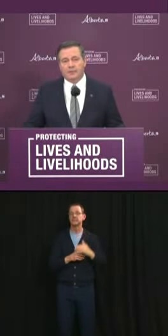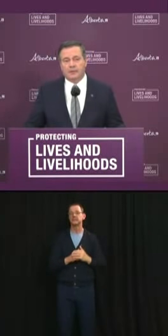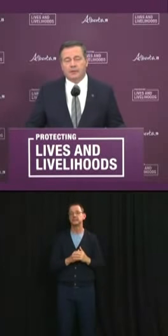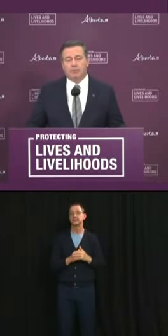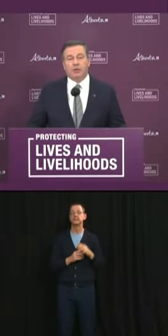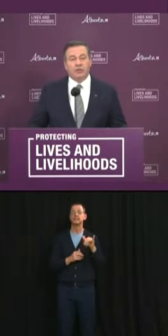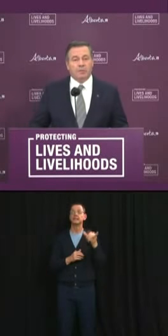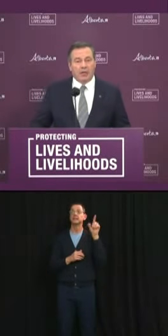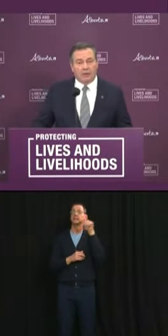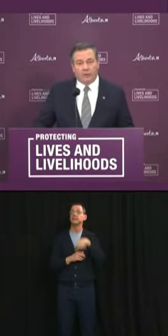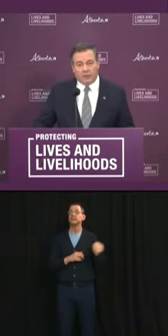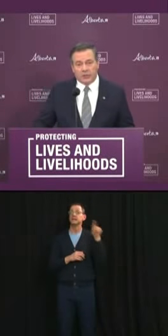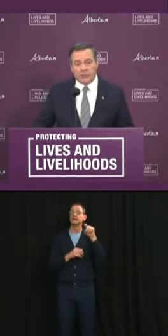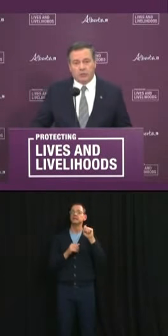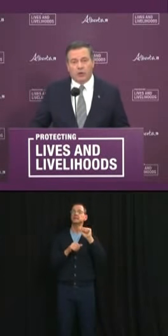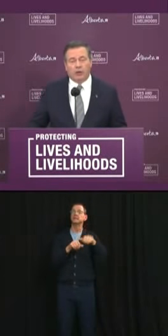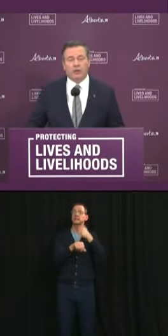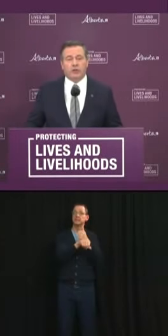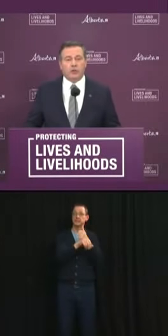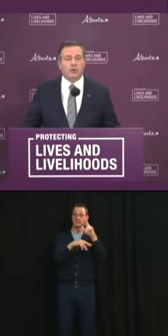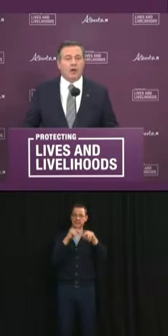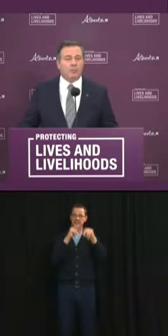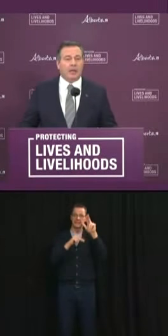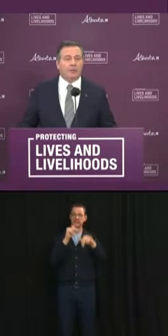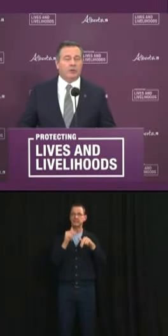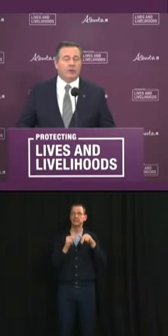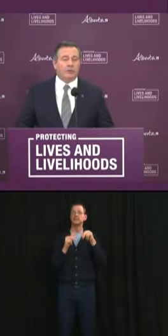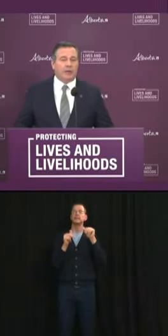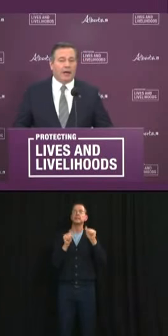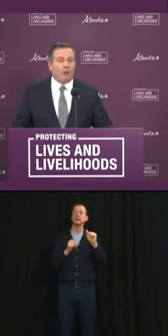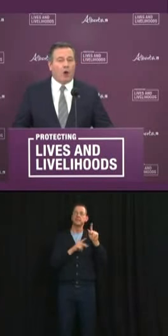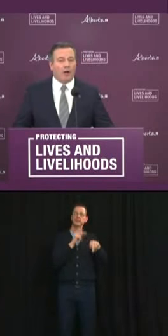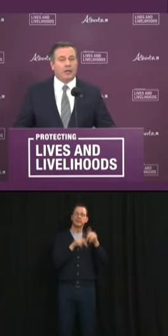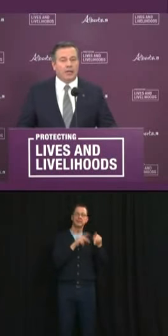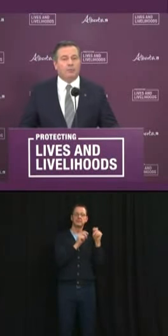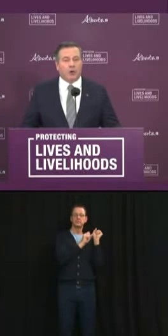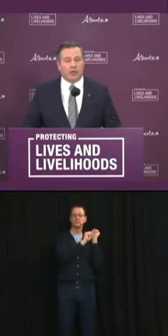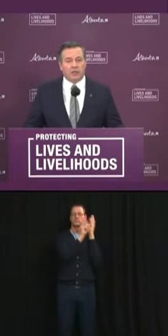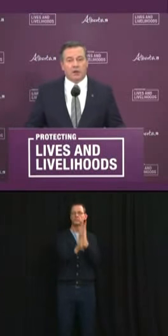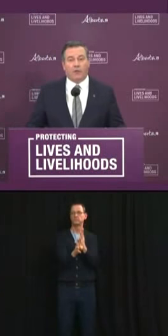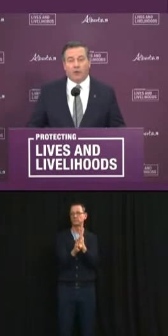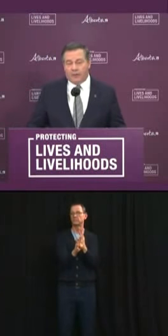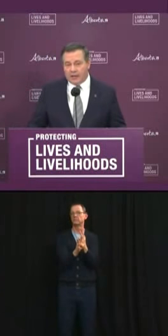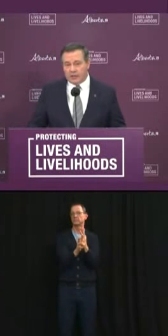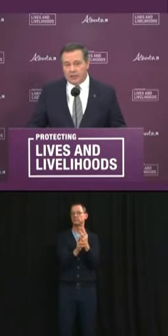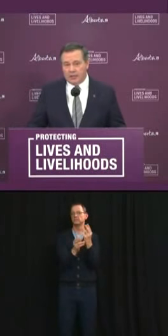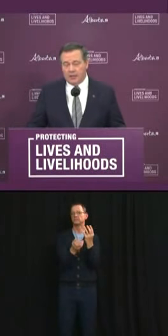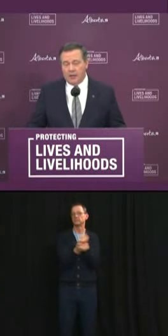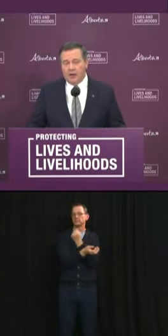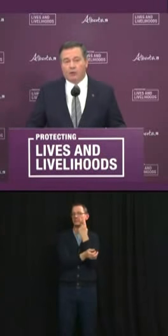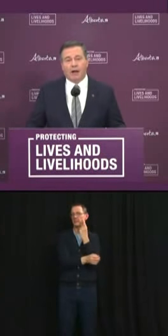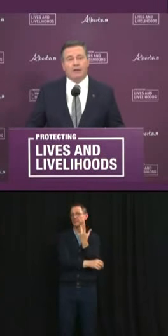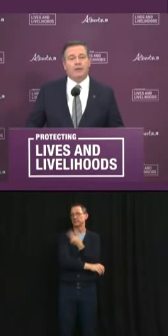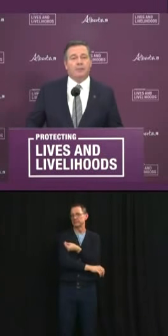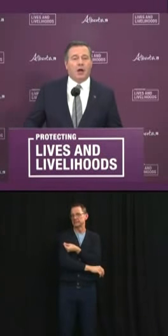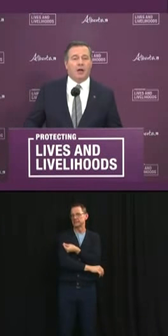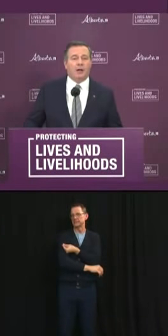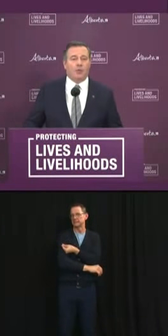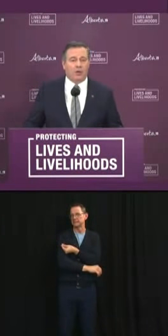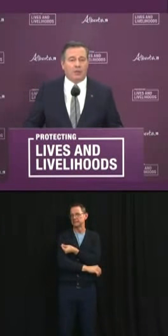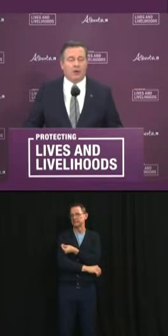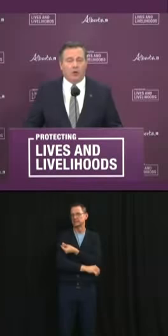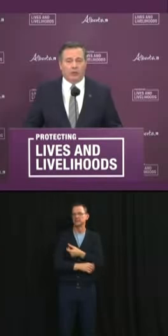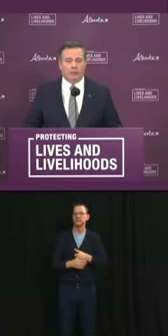finally, participating pharmacies will soon be able to allow walk-in bookings for the vaccine rather than